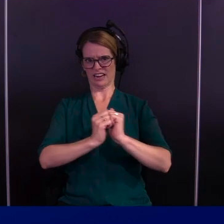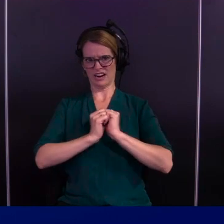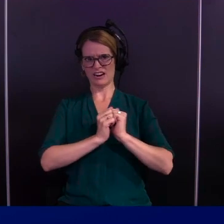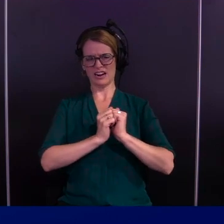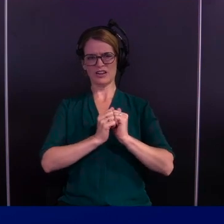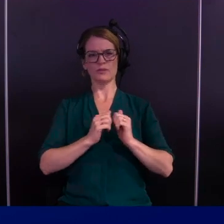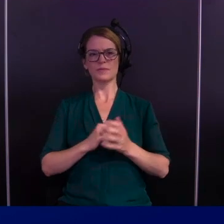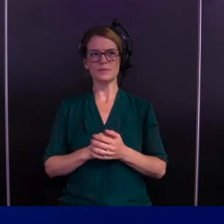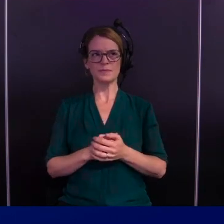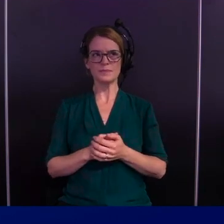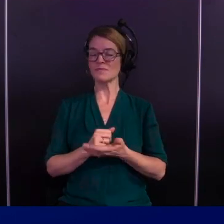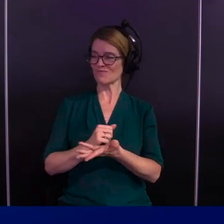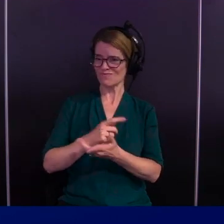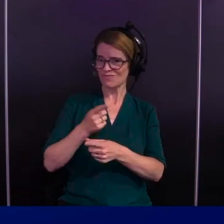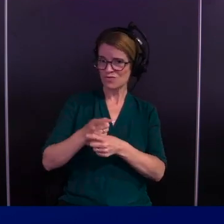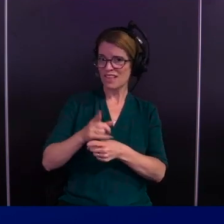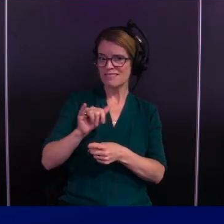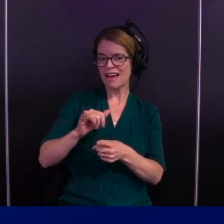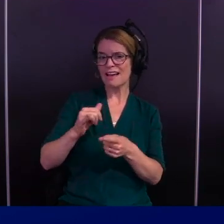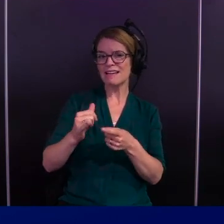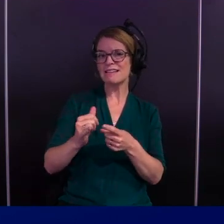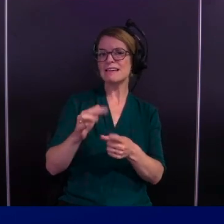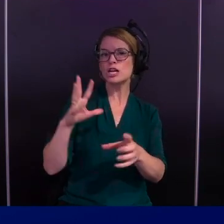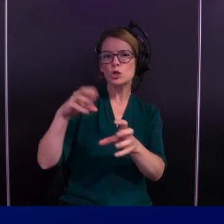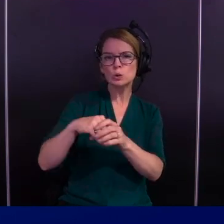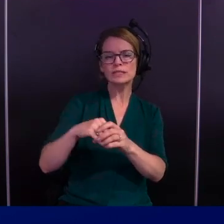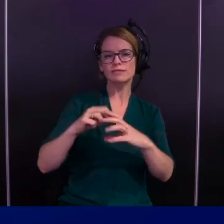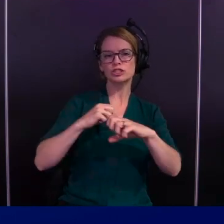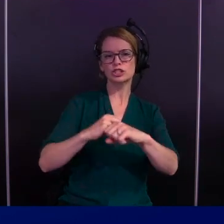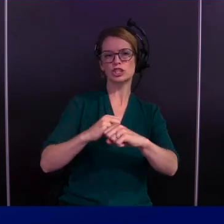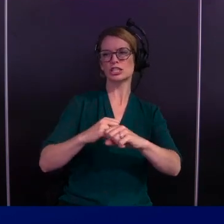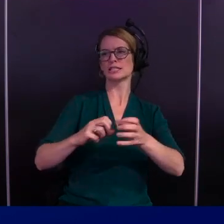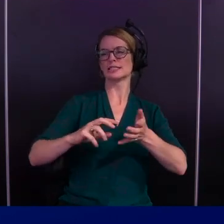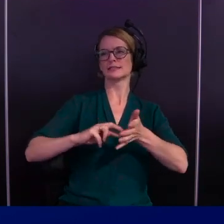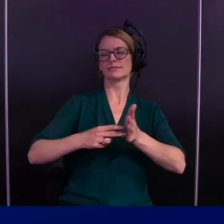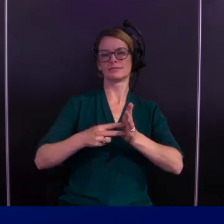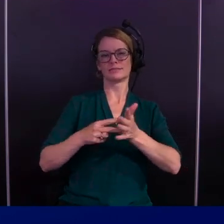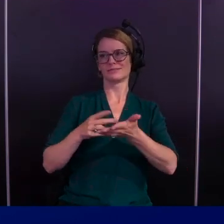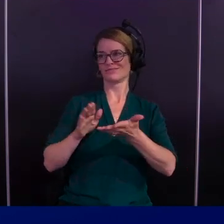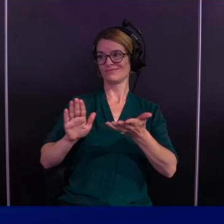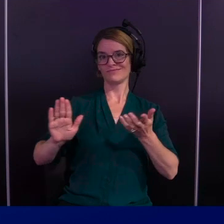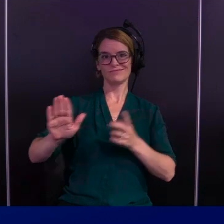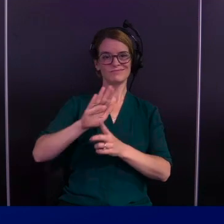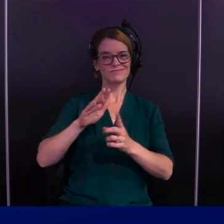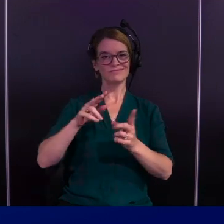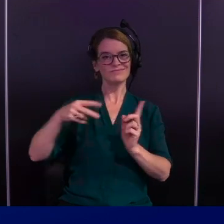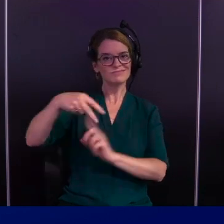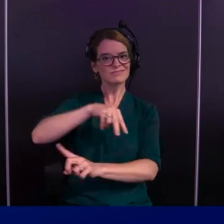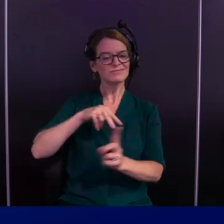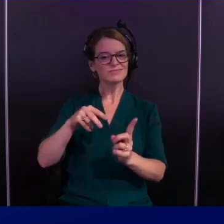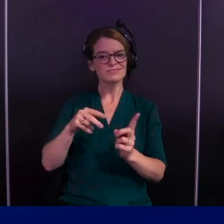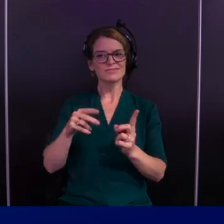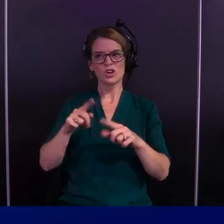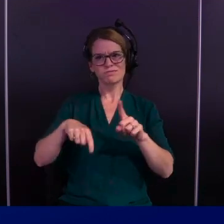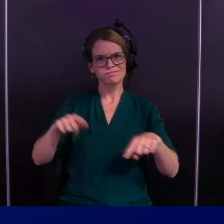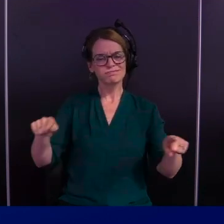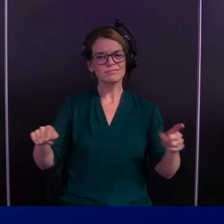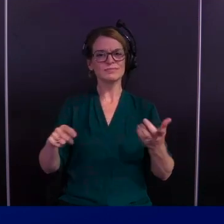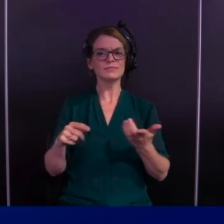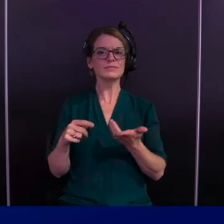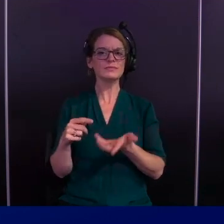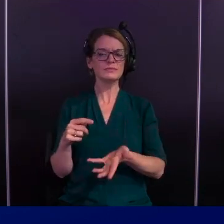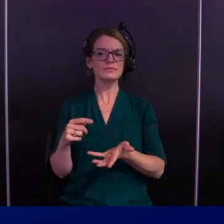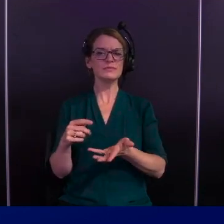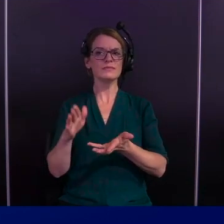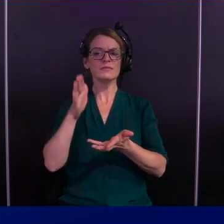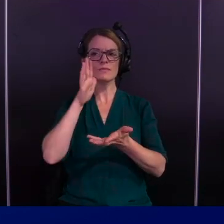the inclusive security that people are going to be interested in different things and, like you said, come from different lived experiences where it's going to